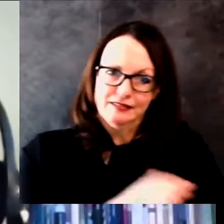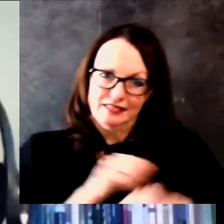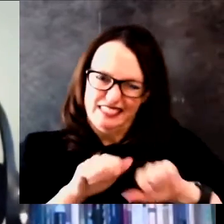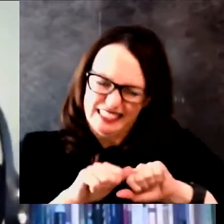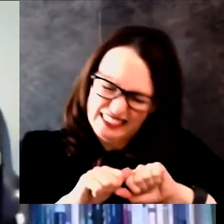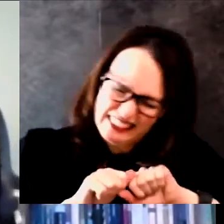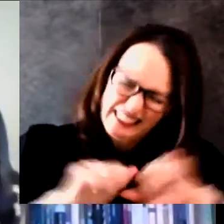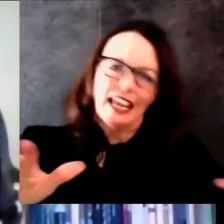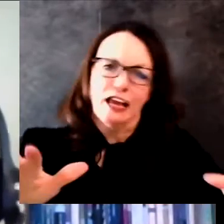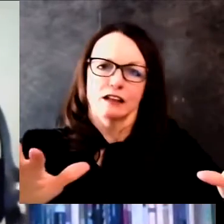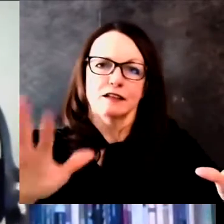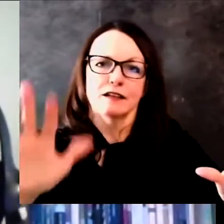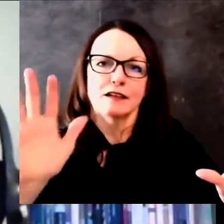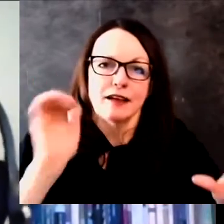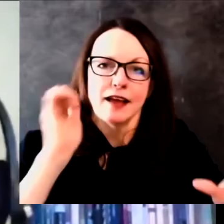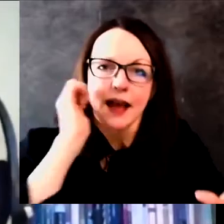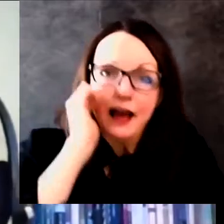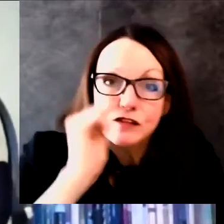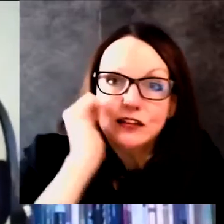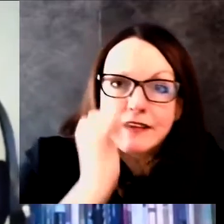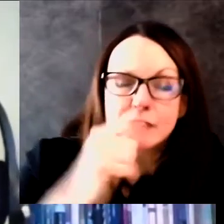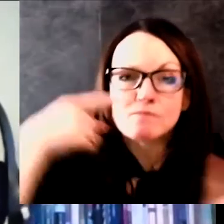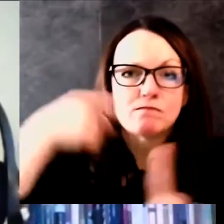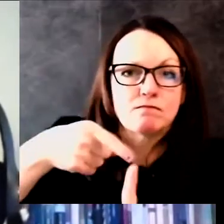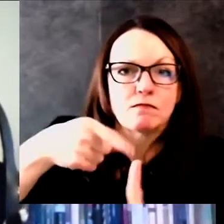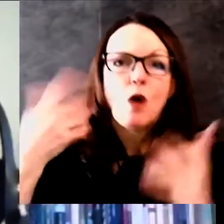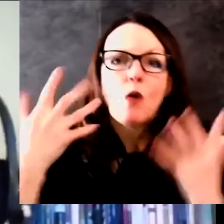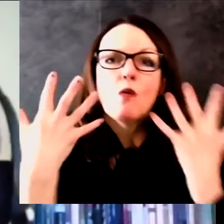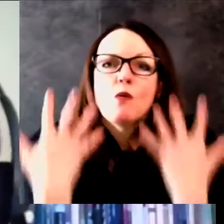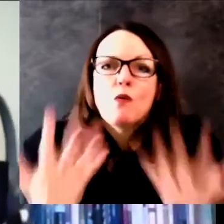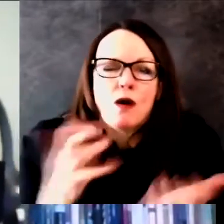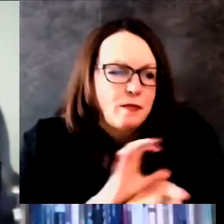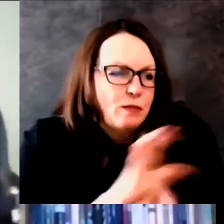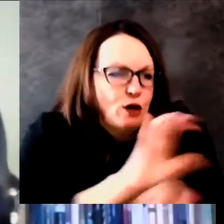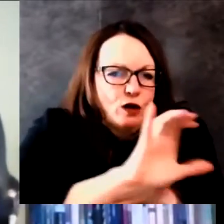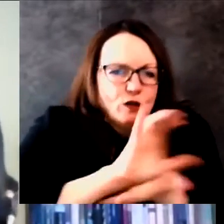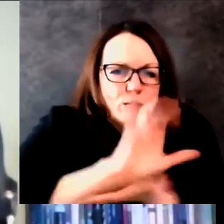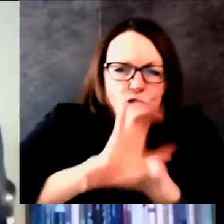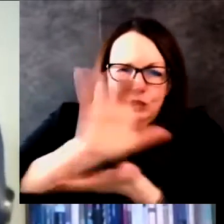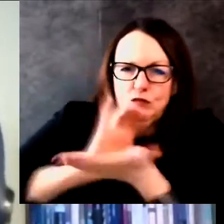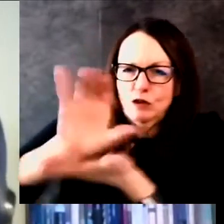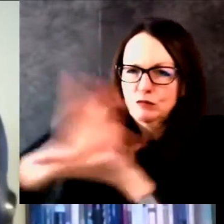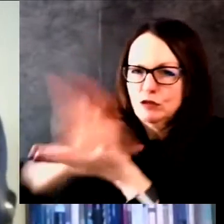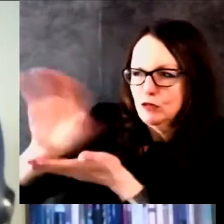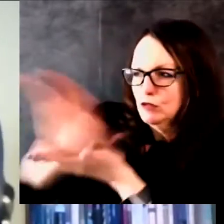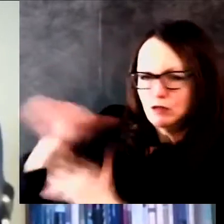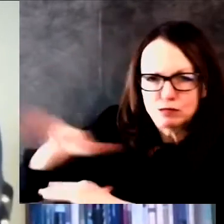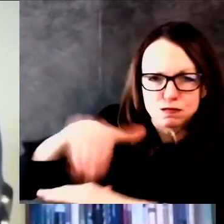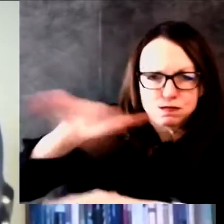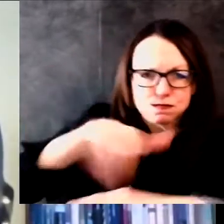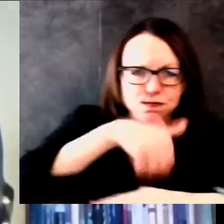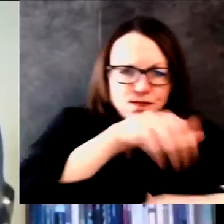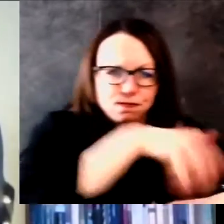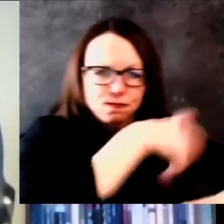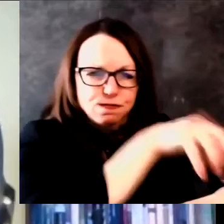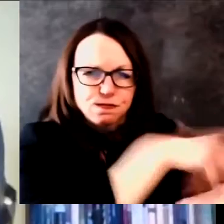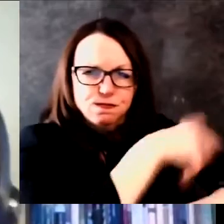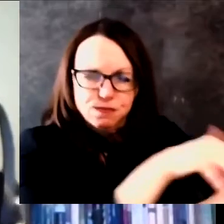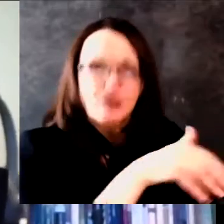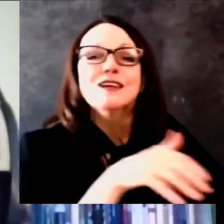a day. To meet that demand. However, 18,000 doses a day